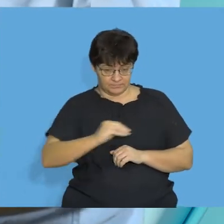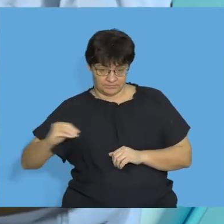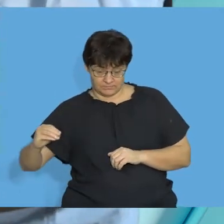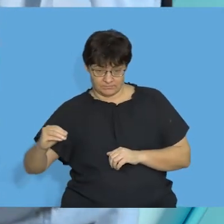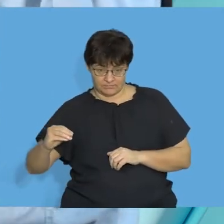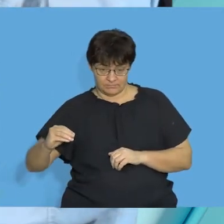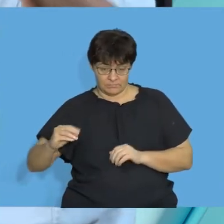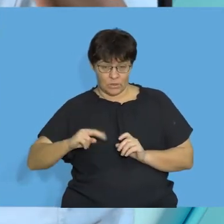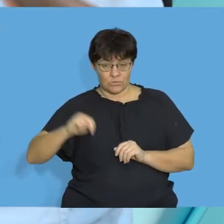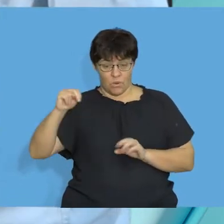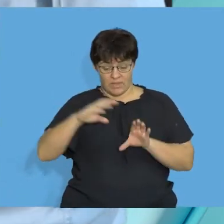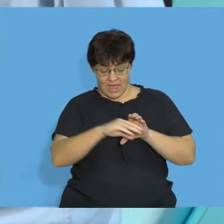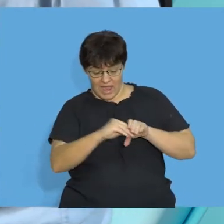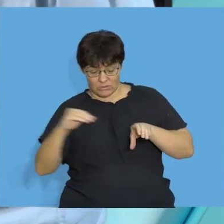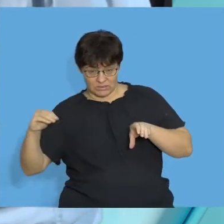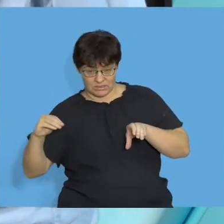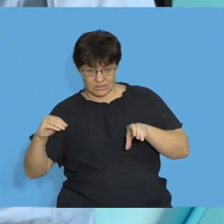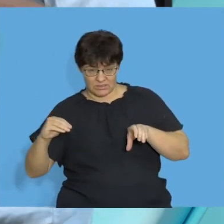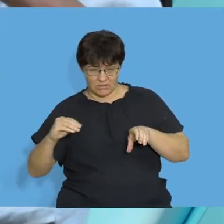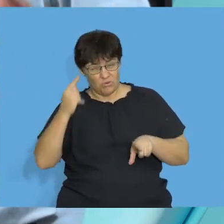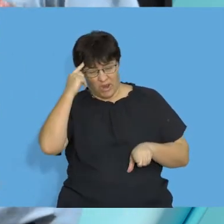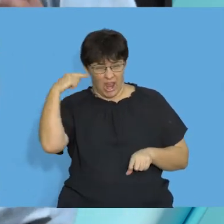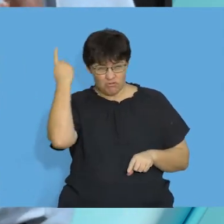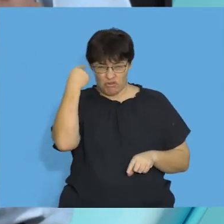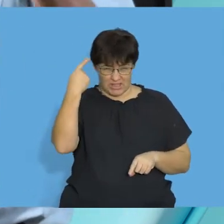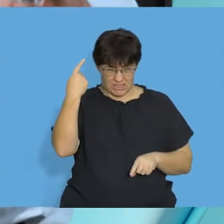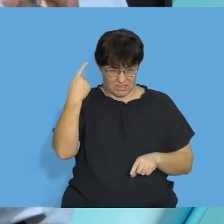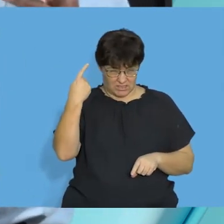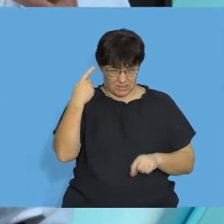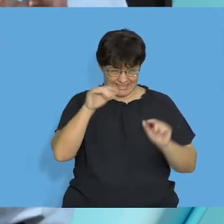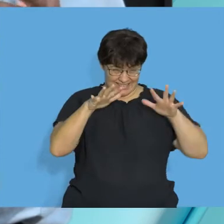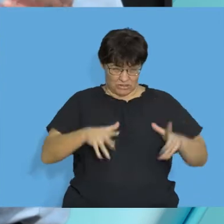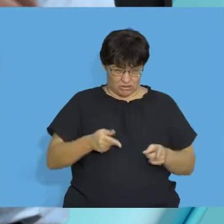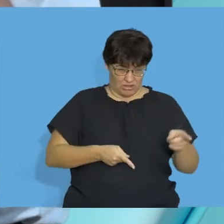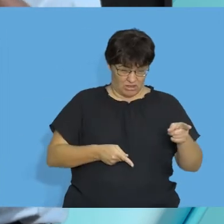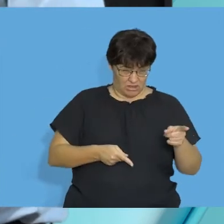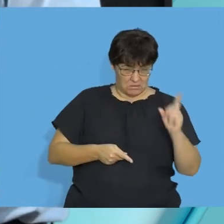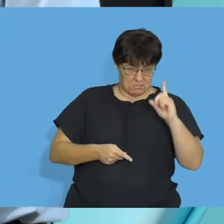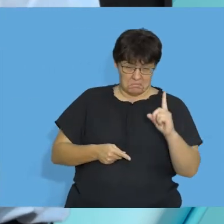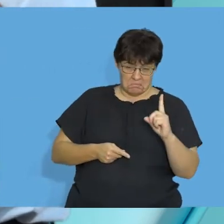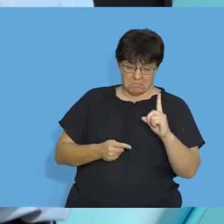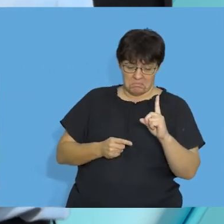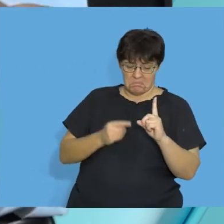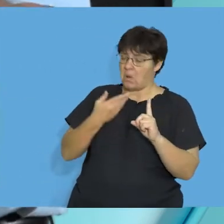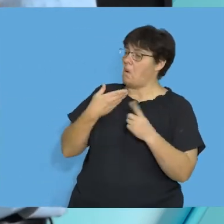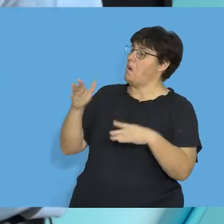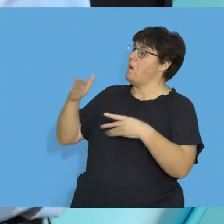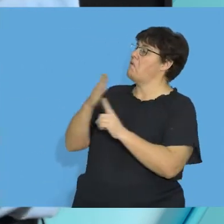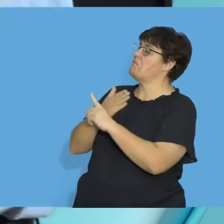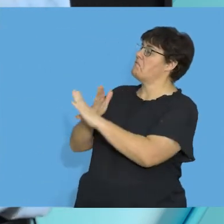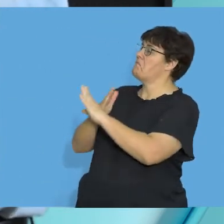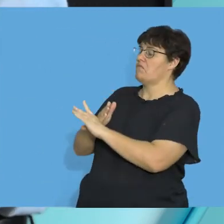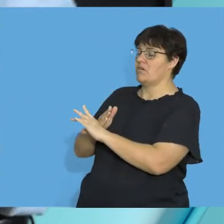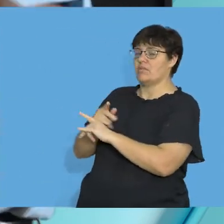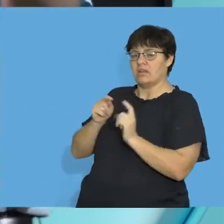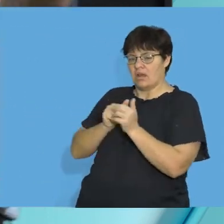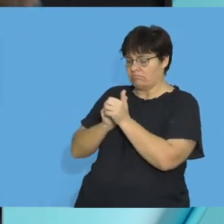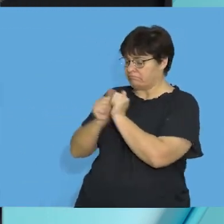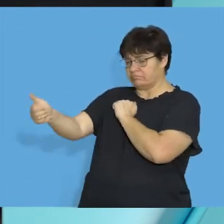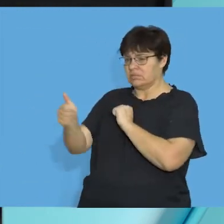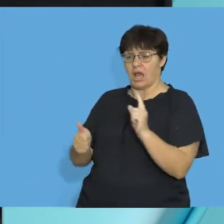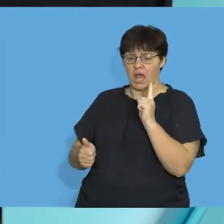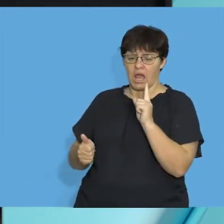pole out, remember the crazy teenager who can't make up their mind? What's going to happen? The north pole is running away. They say,